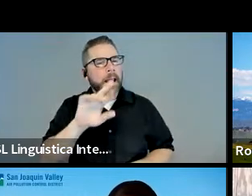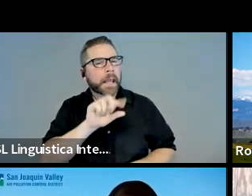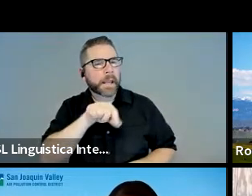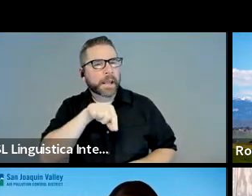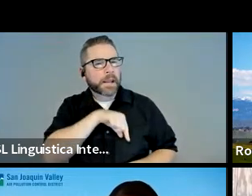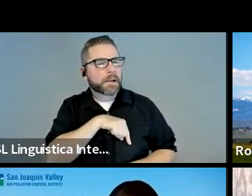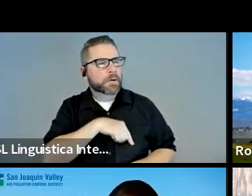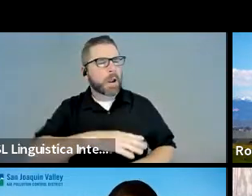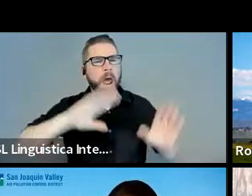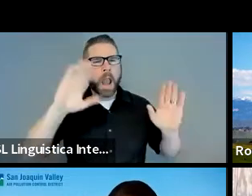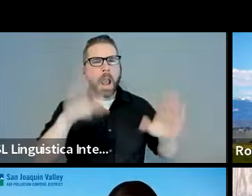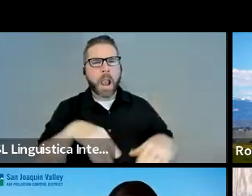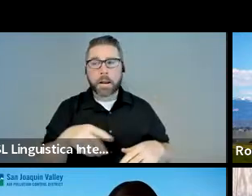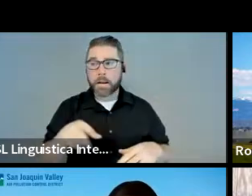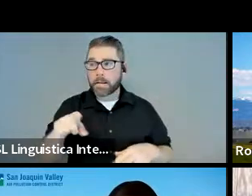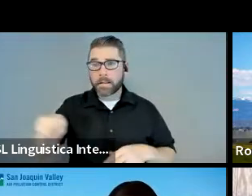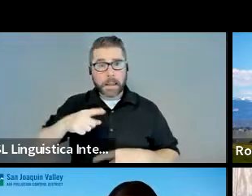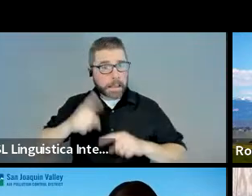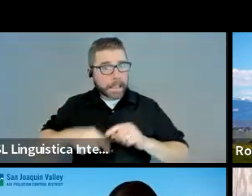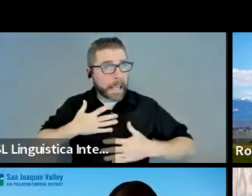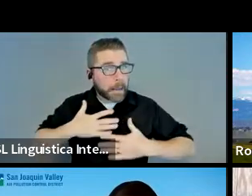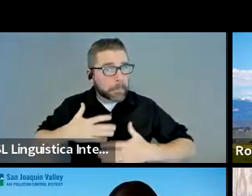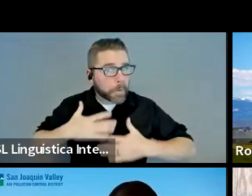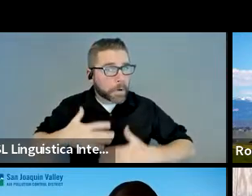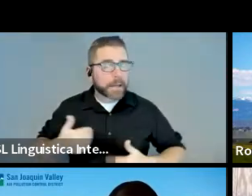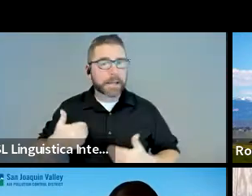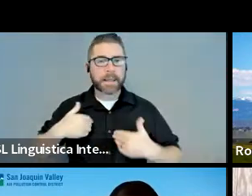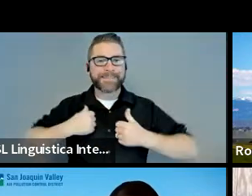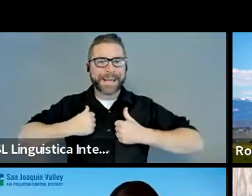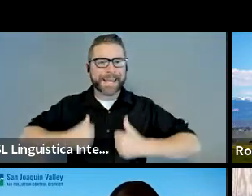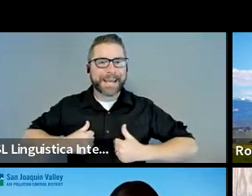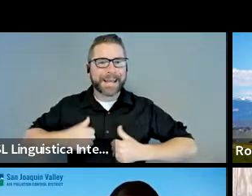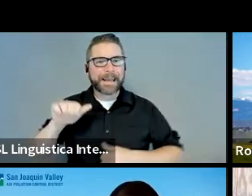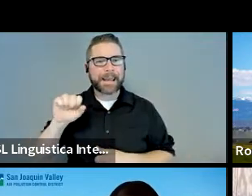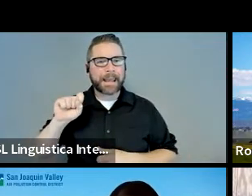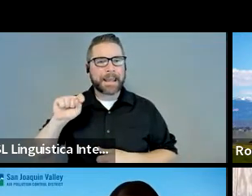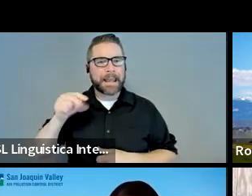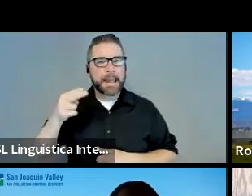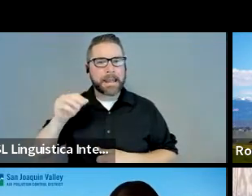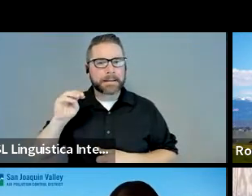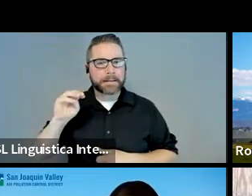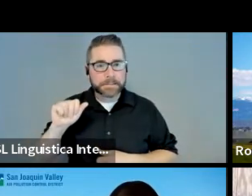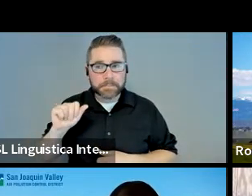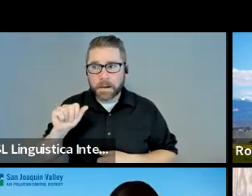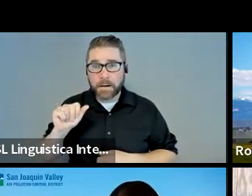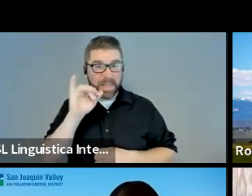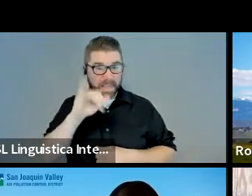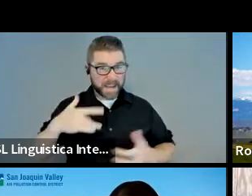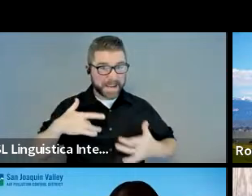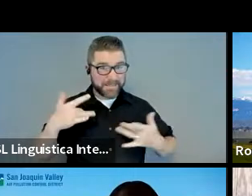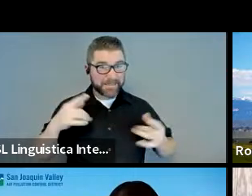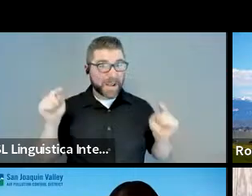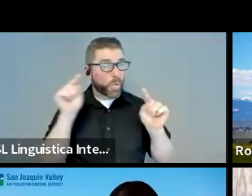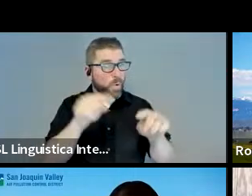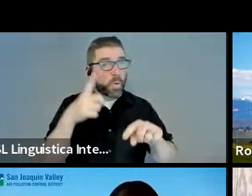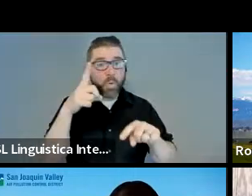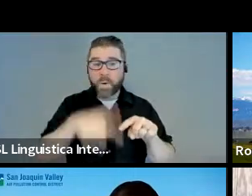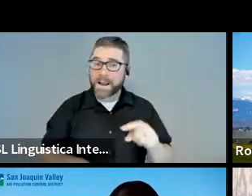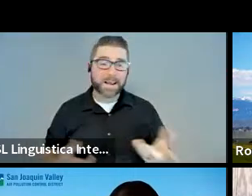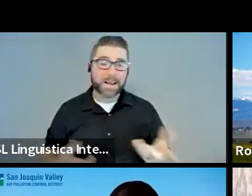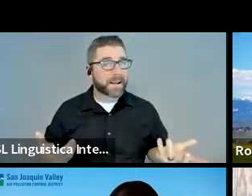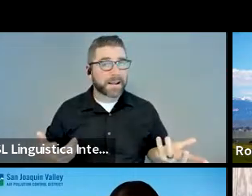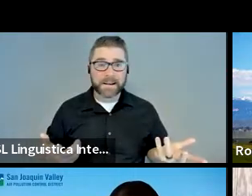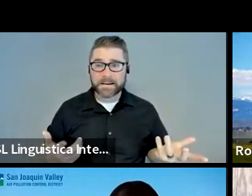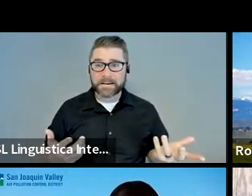have AFib, they cannot have access to those events, and they cannot get information. What can they